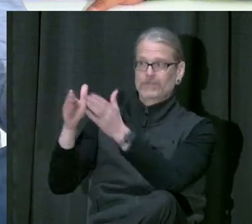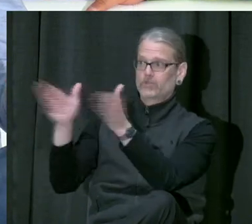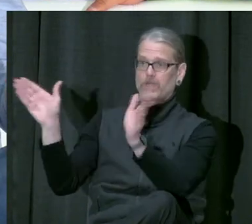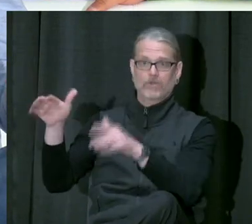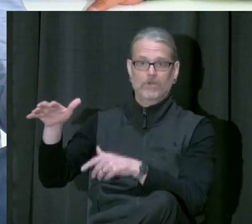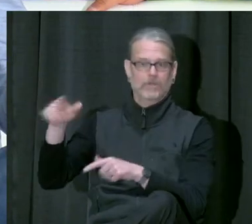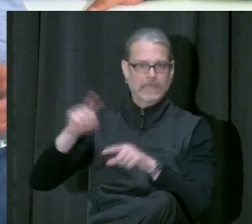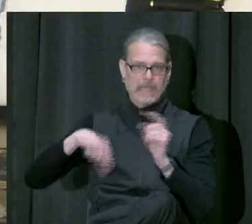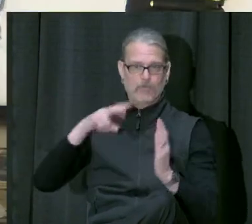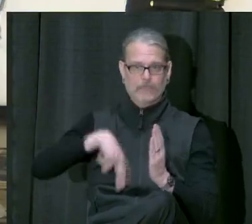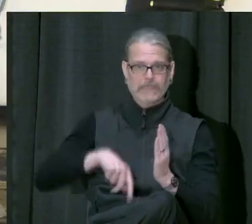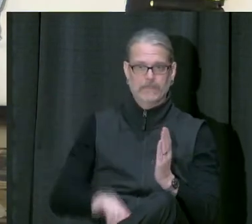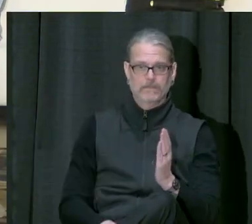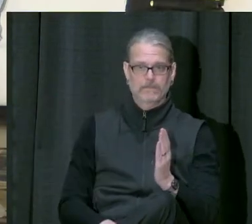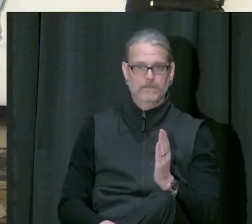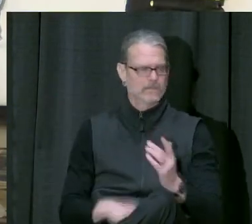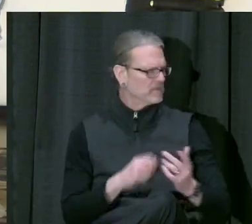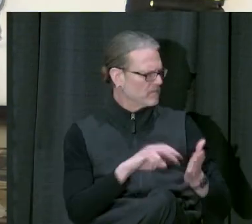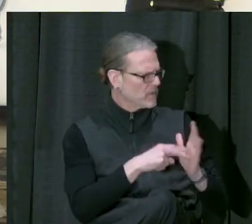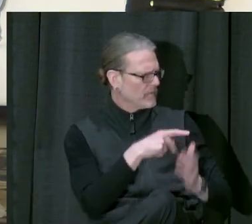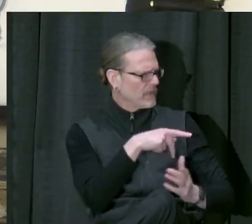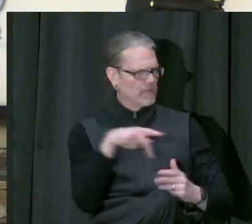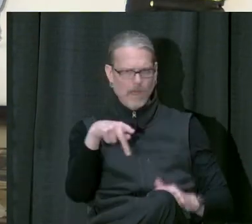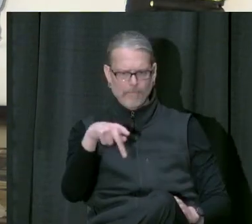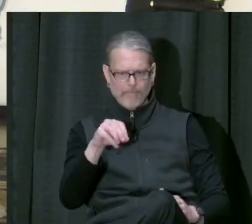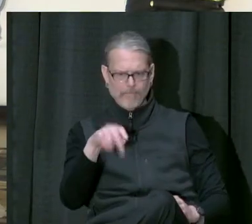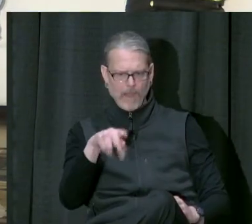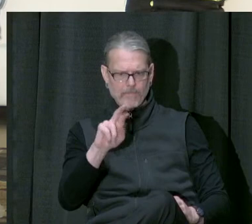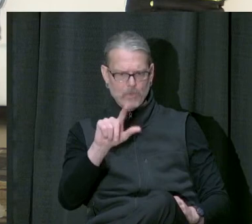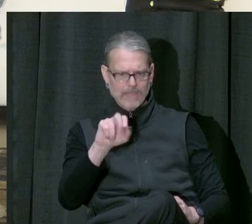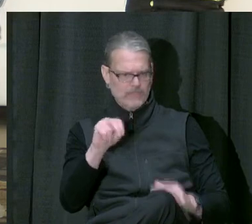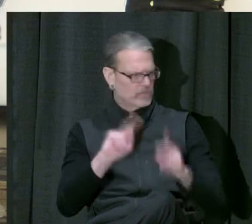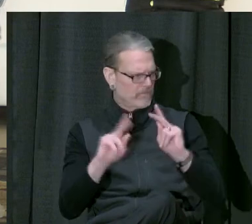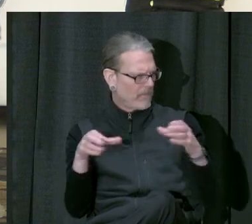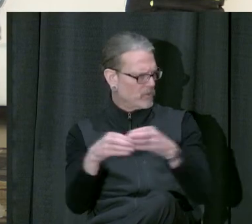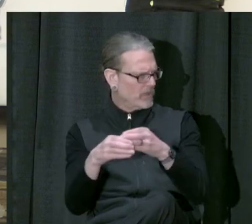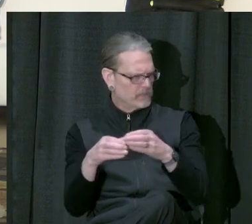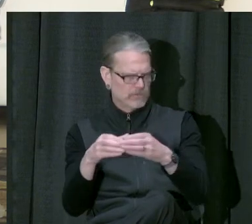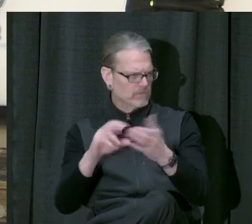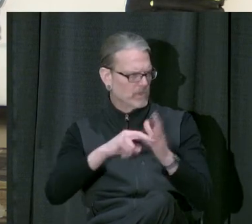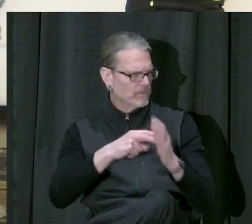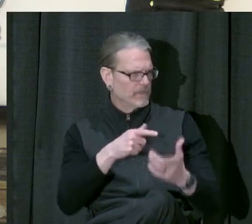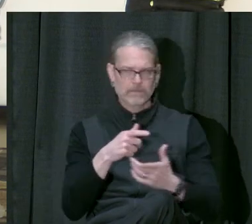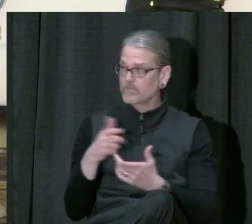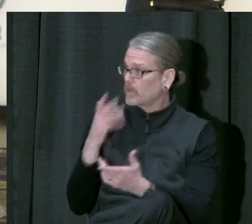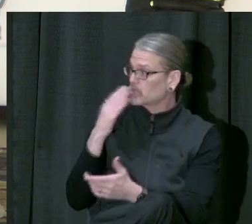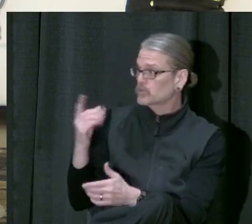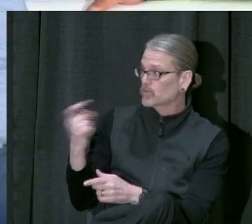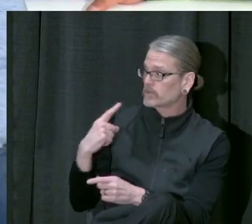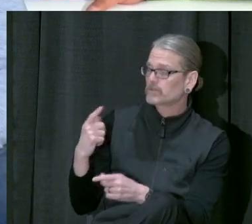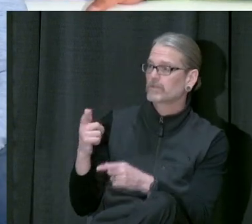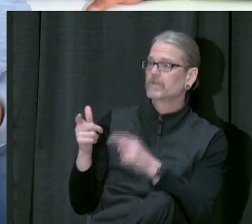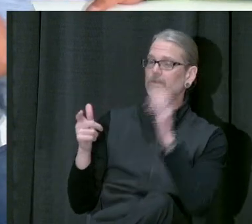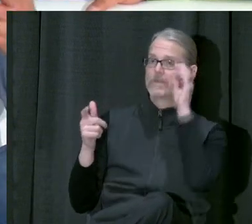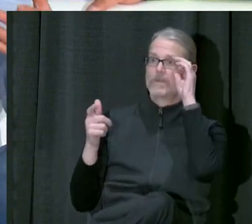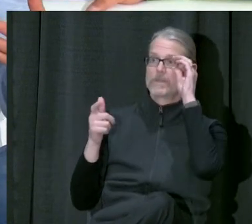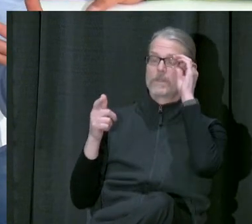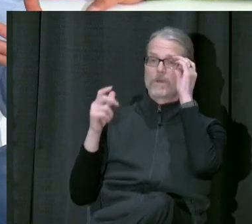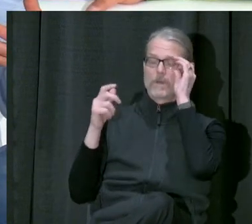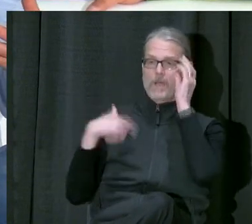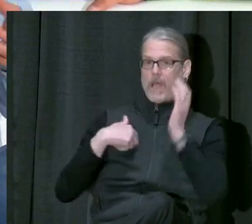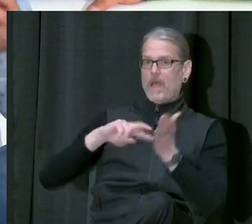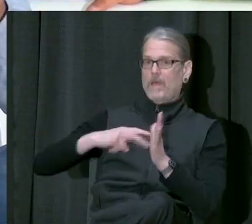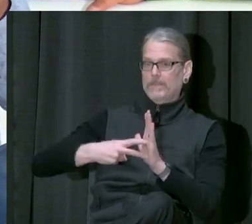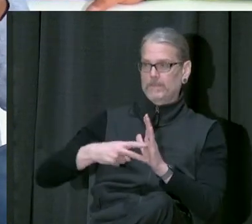bothered me. When you say population, just which population? Any population or? No, that's a good question, Mike. So I guess what I'm referring